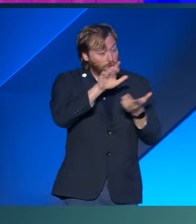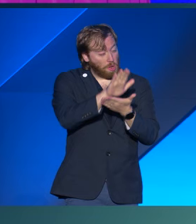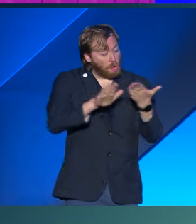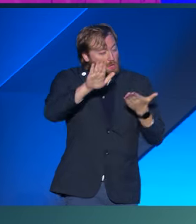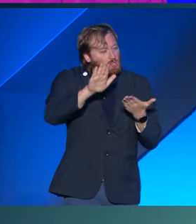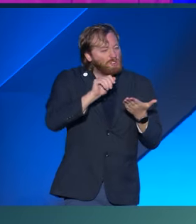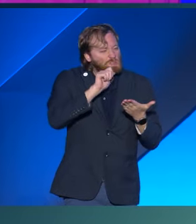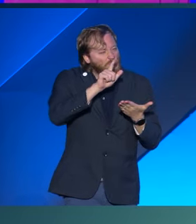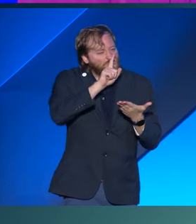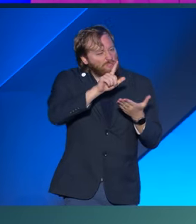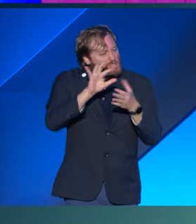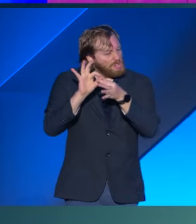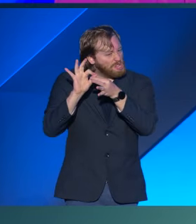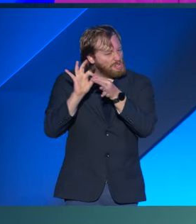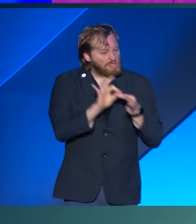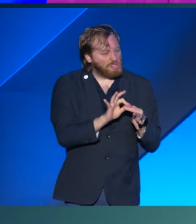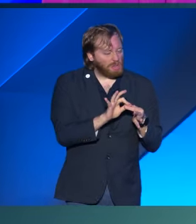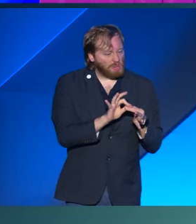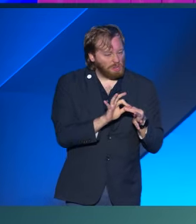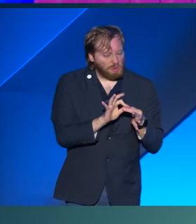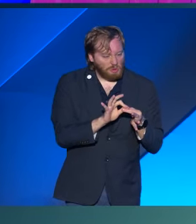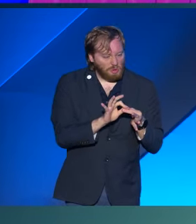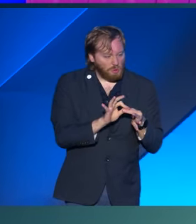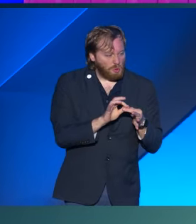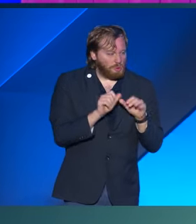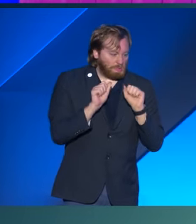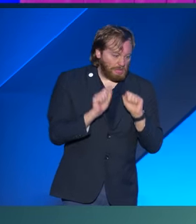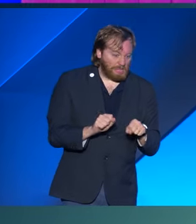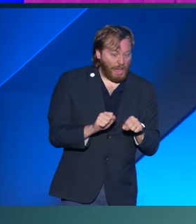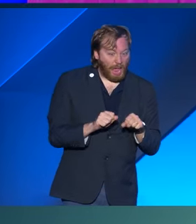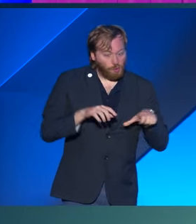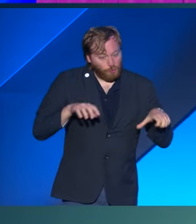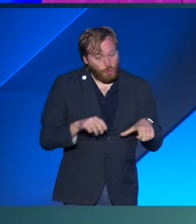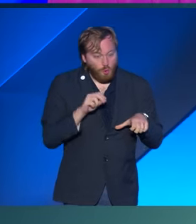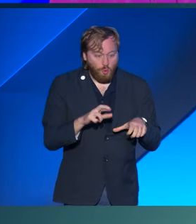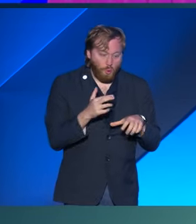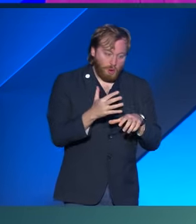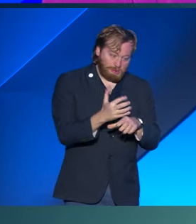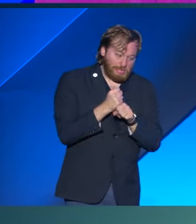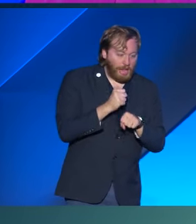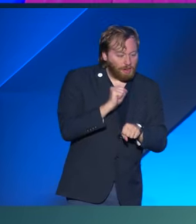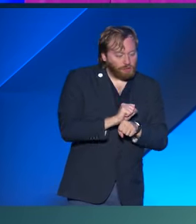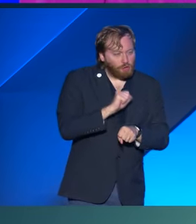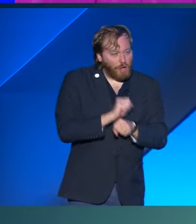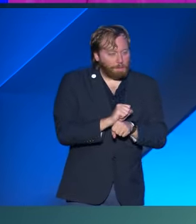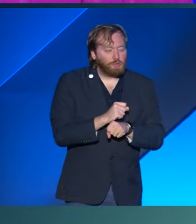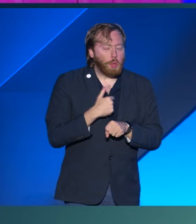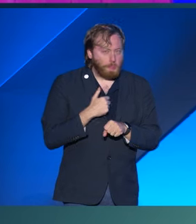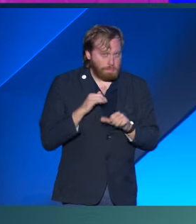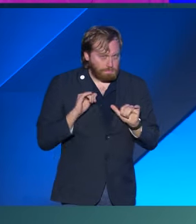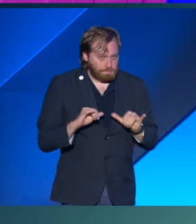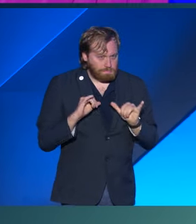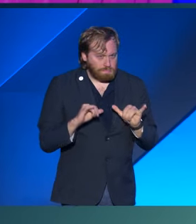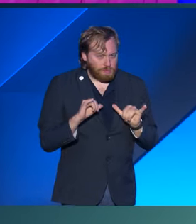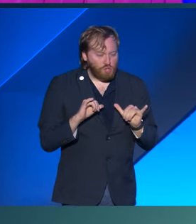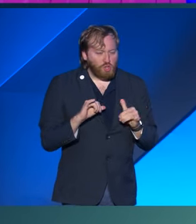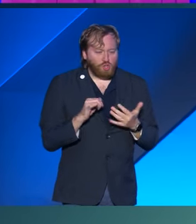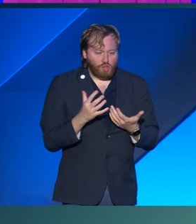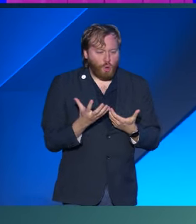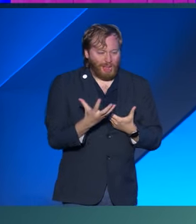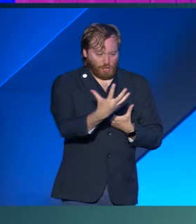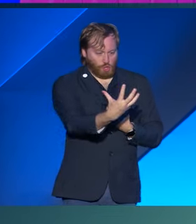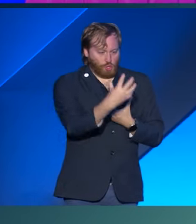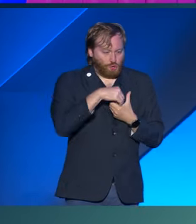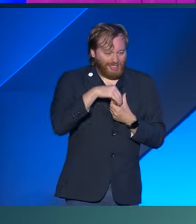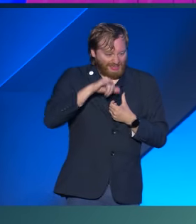the ability to do or get a job. So I was able to incorporate those things into my roles.